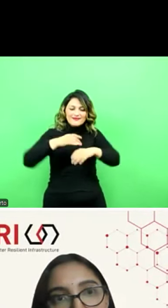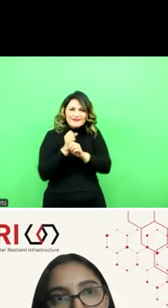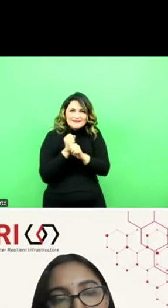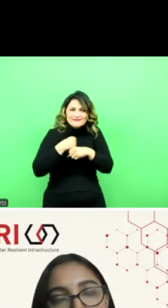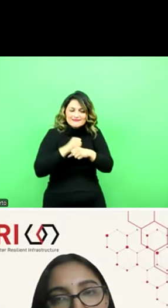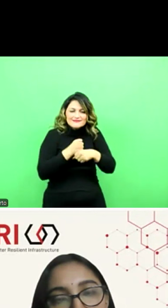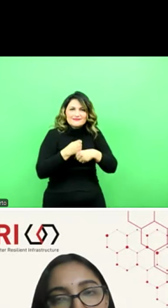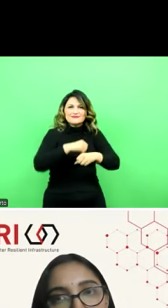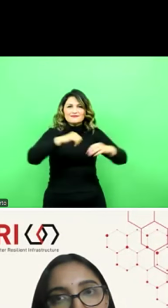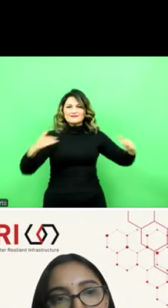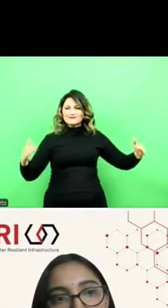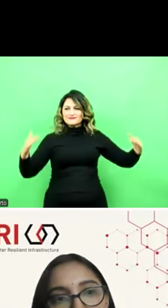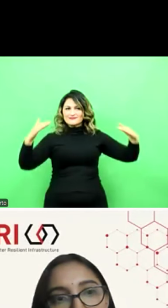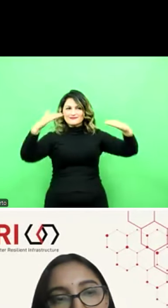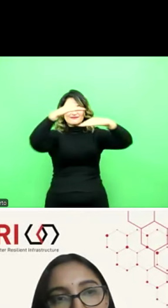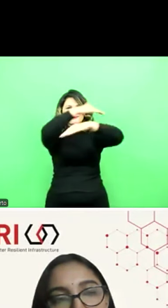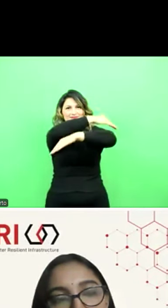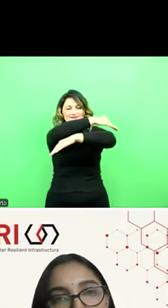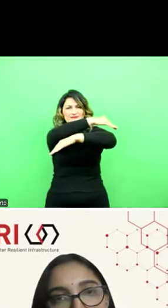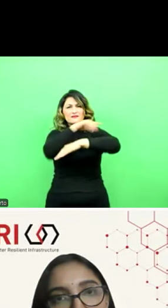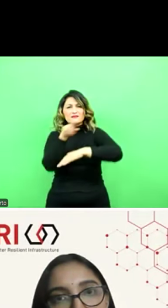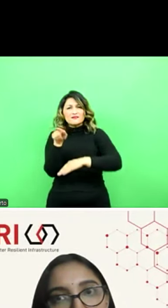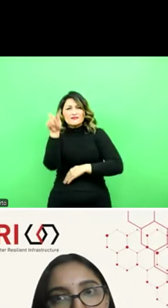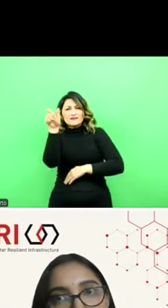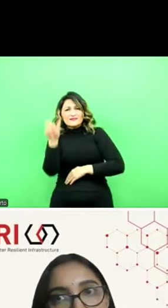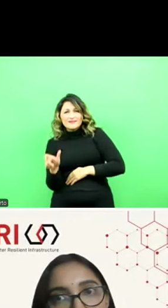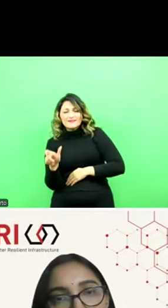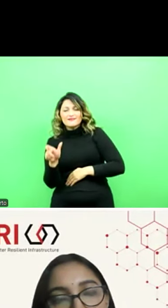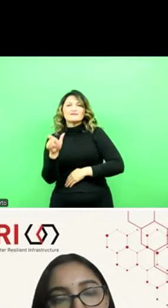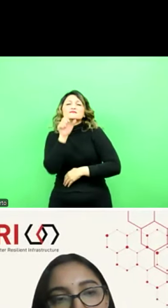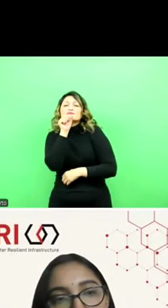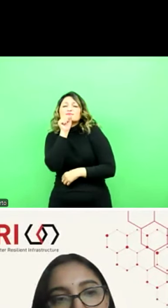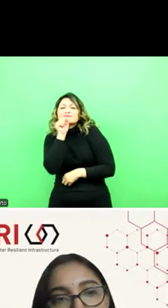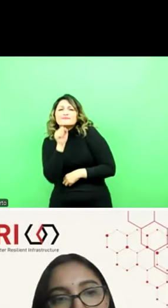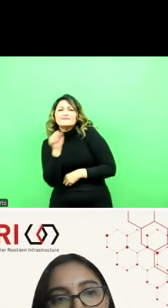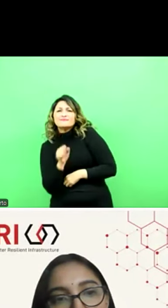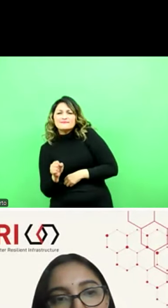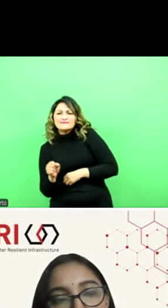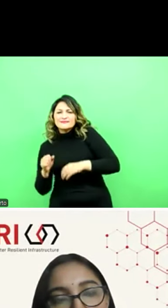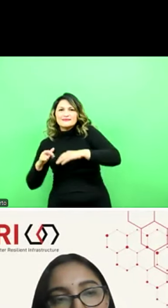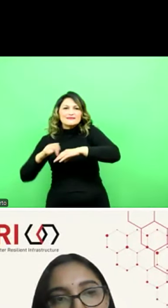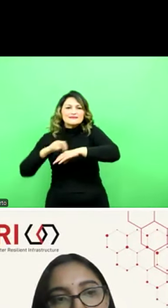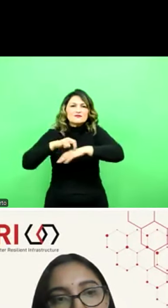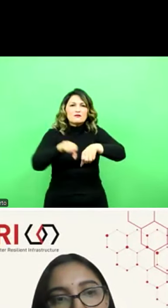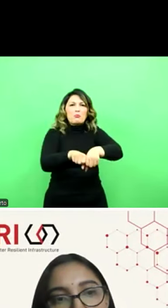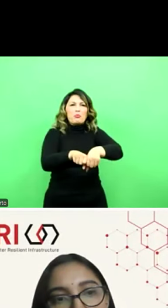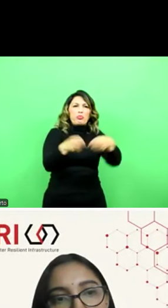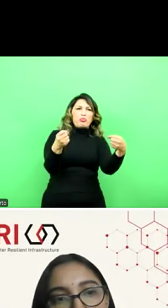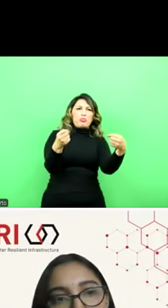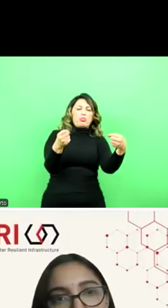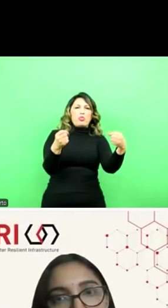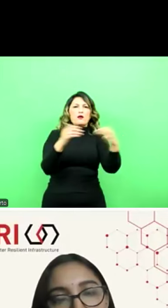integrate the systems approach to it. And I'll just present a short case study in 2 minutes. Next slide.